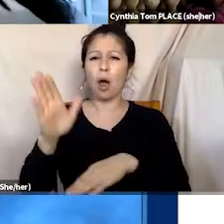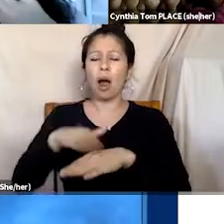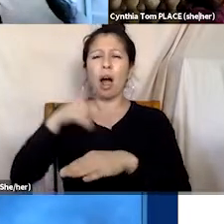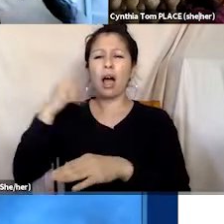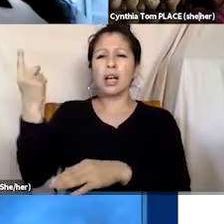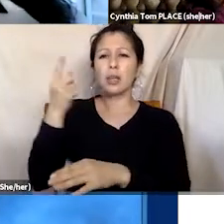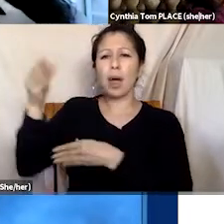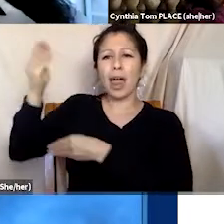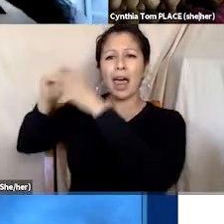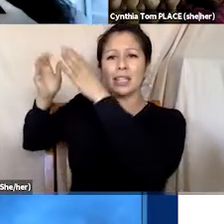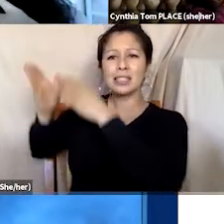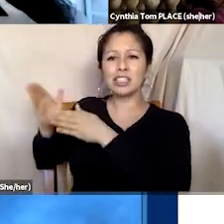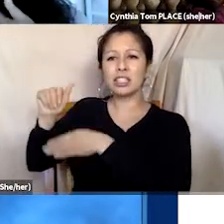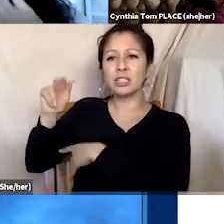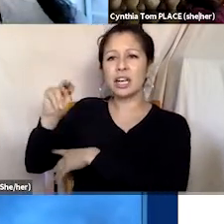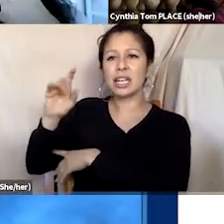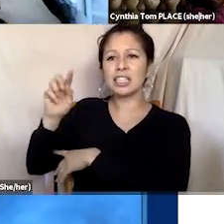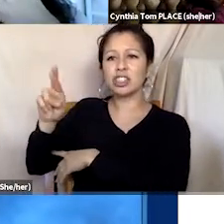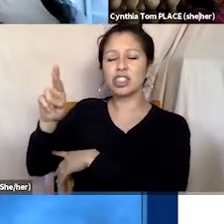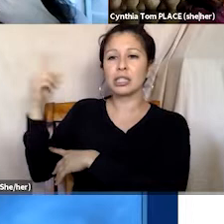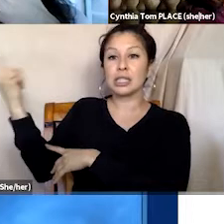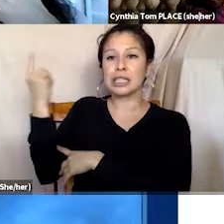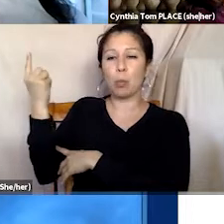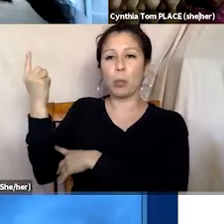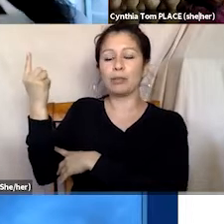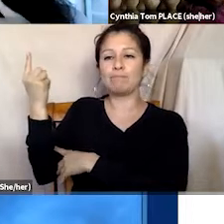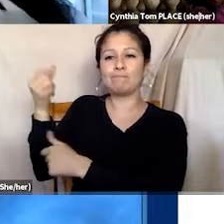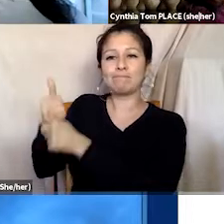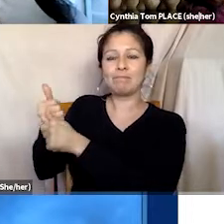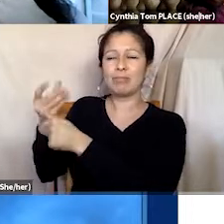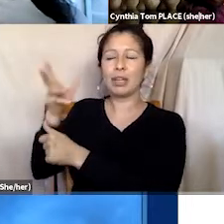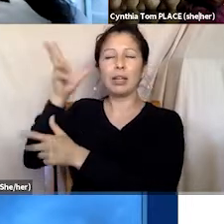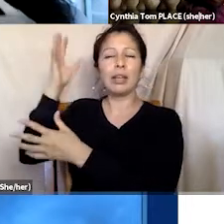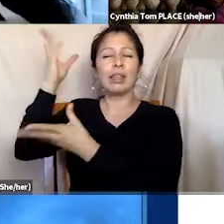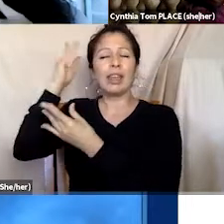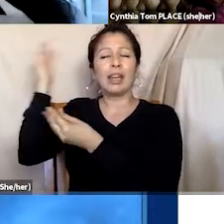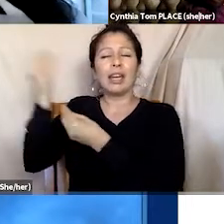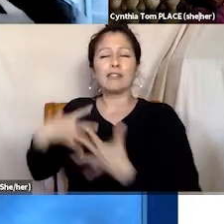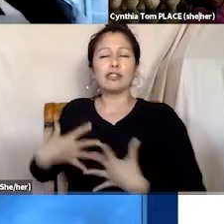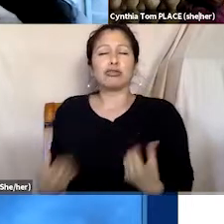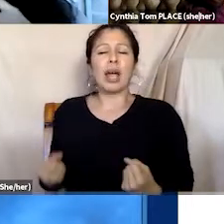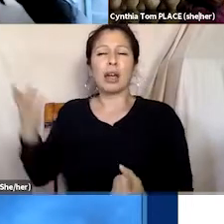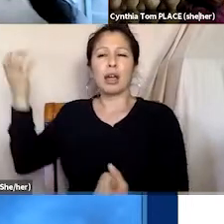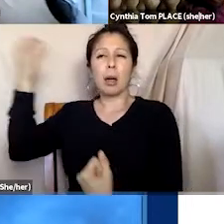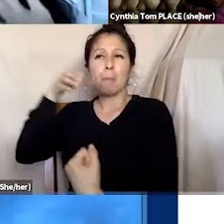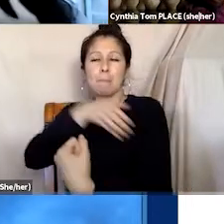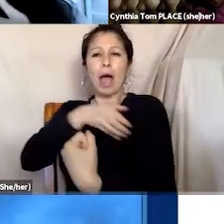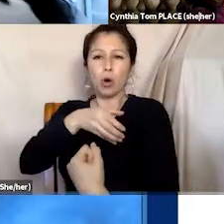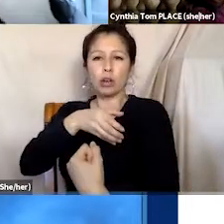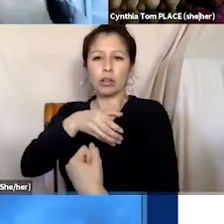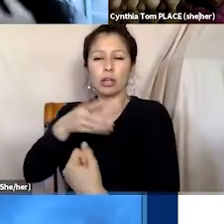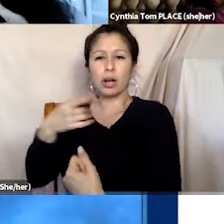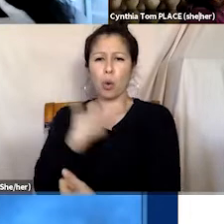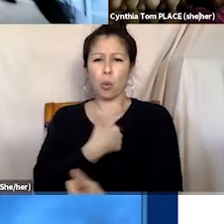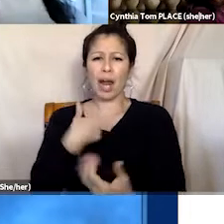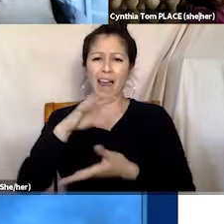ancestor, call in somebody that gives you strength and power. We all have stories